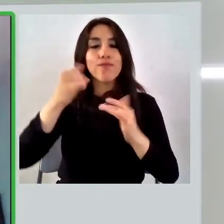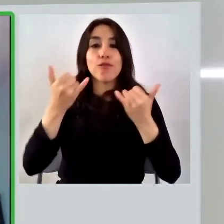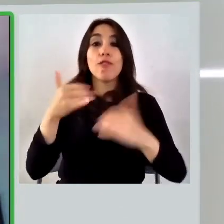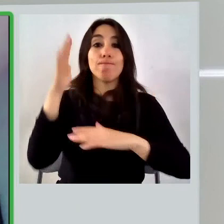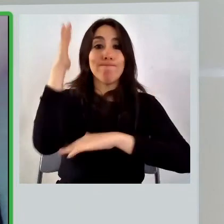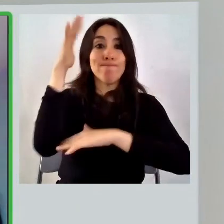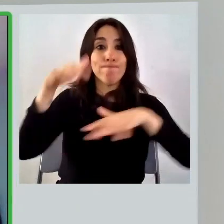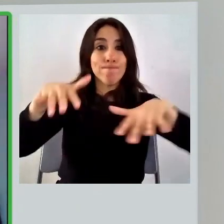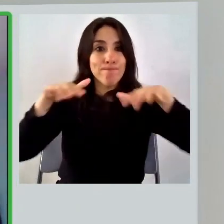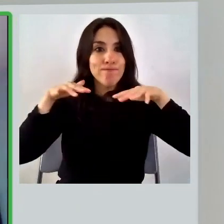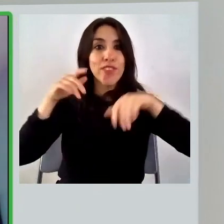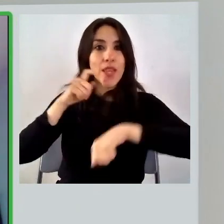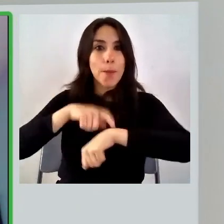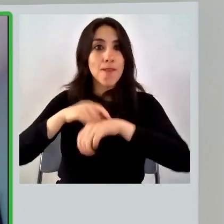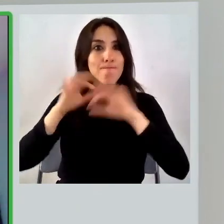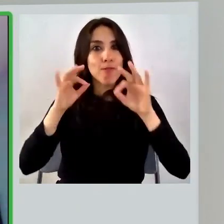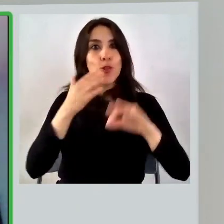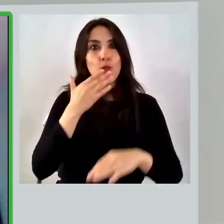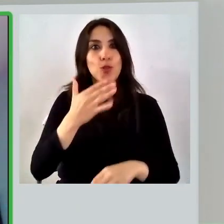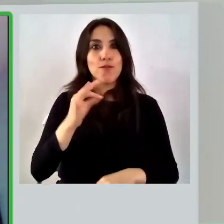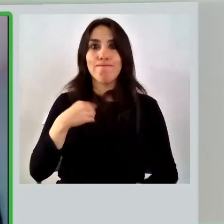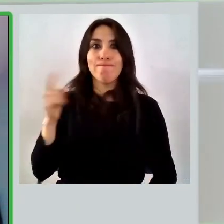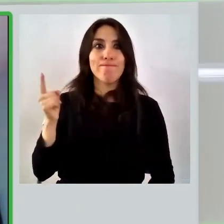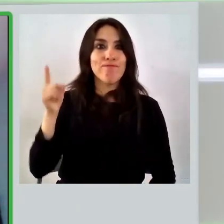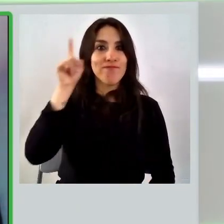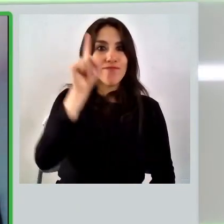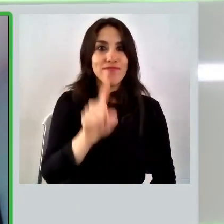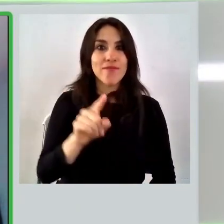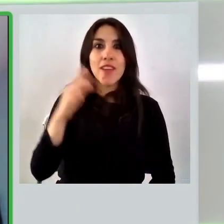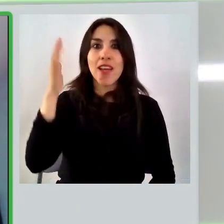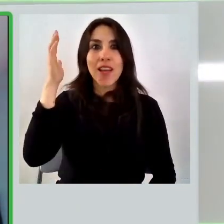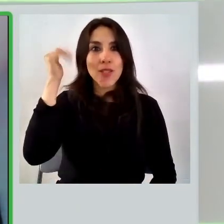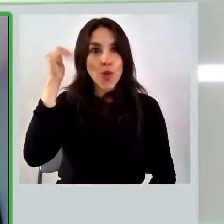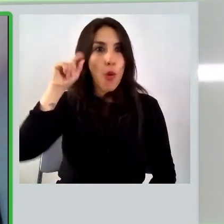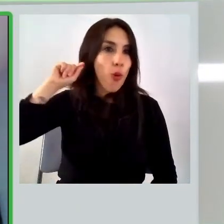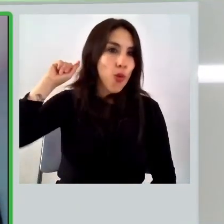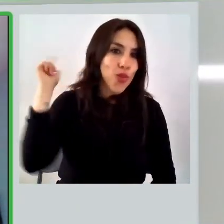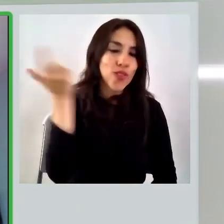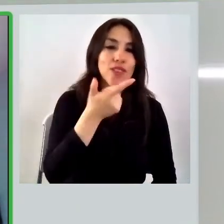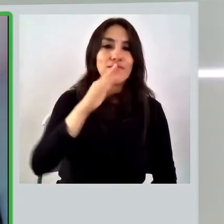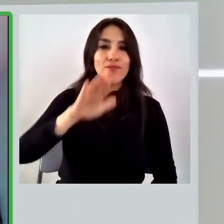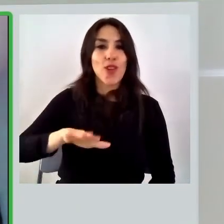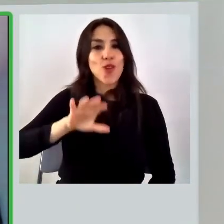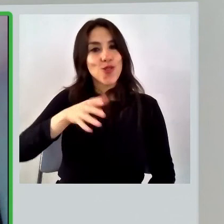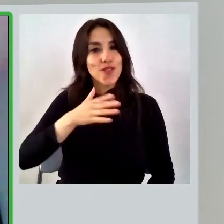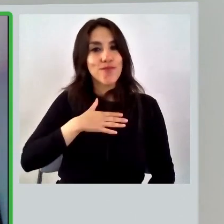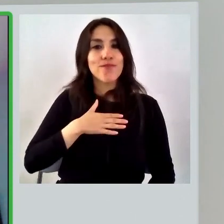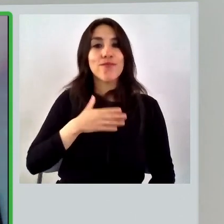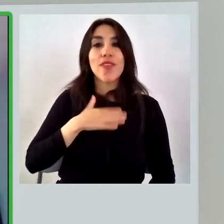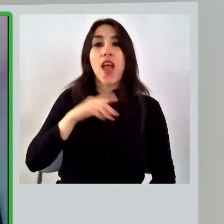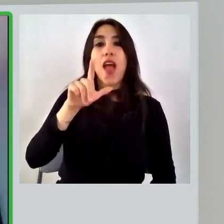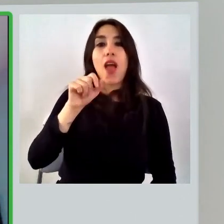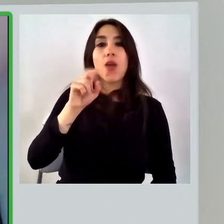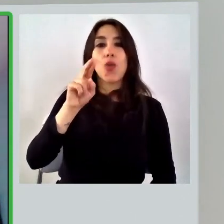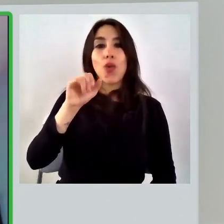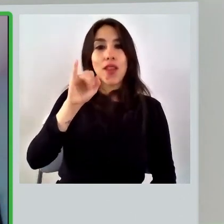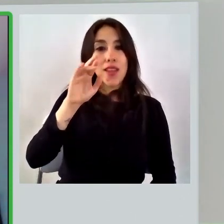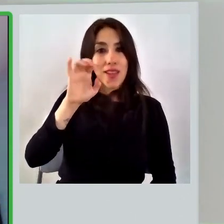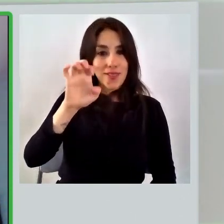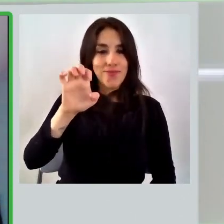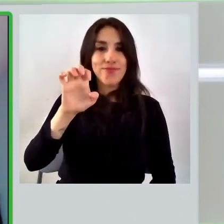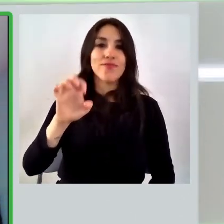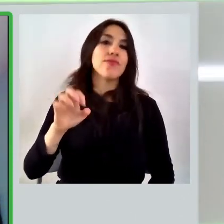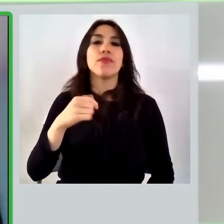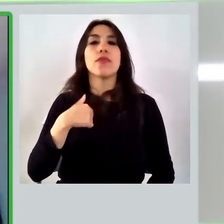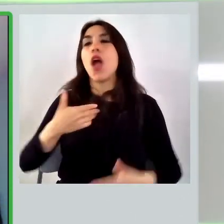York. Again, my name is Laurie Henneborn, thrilled to be connecting with you today and discuss what I hope will be a